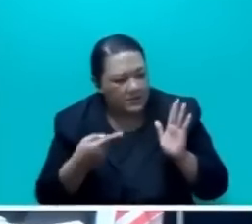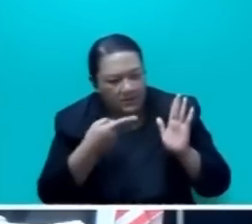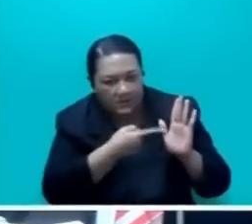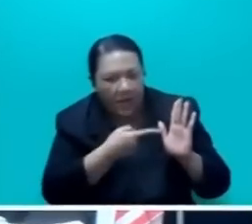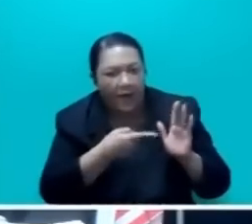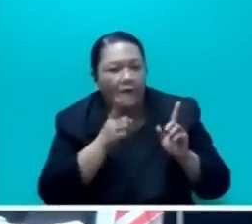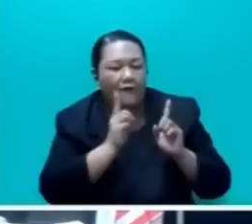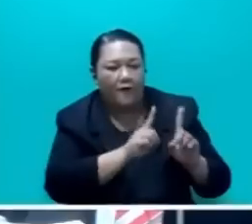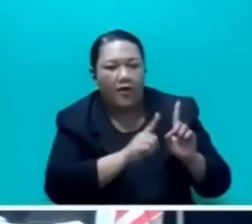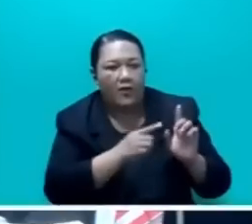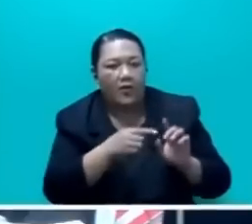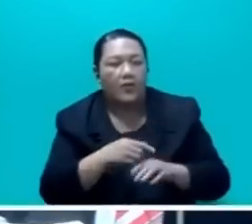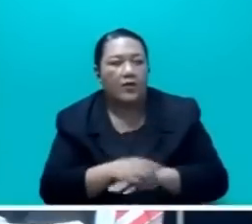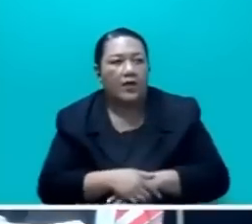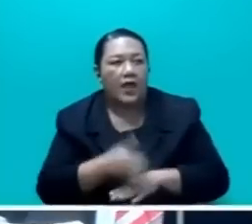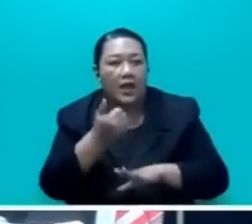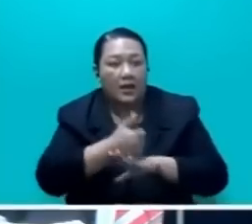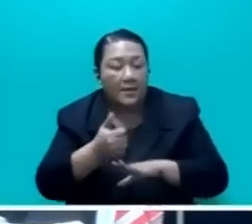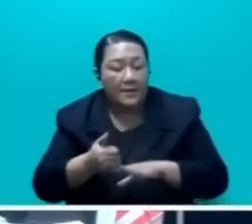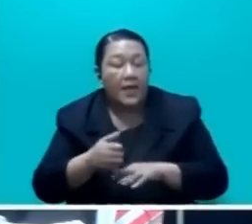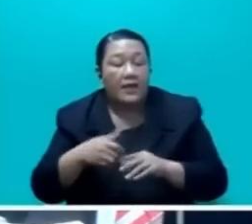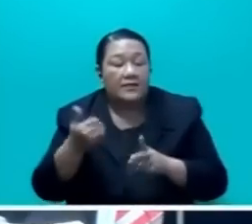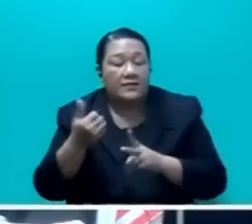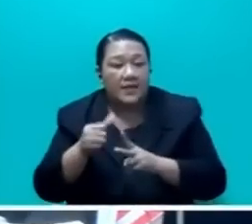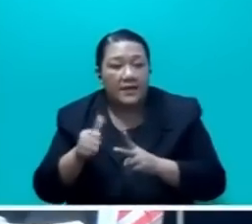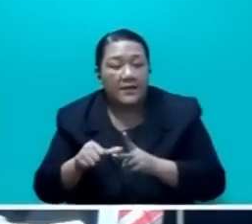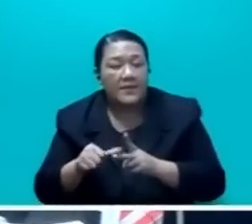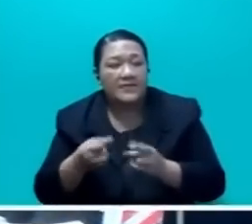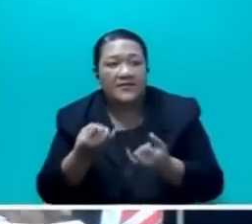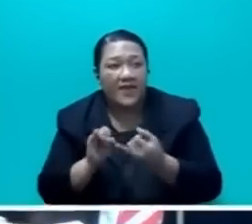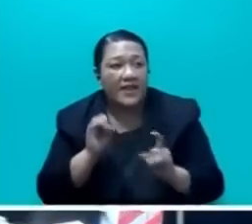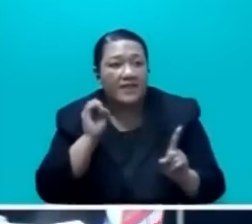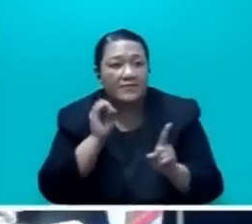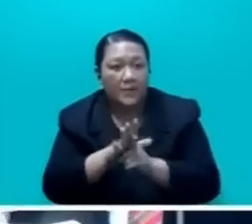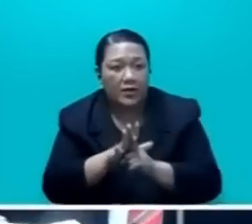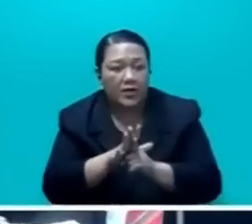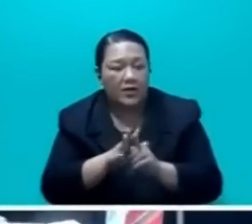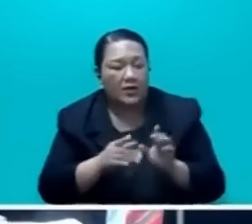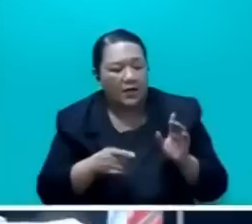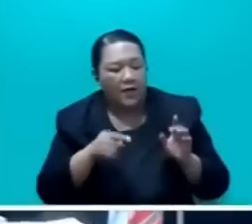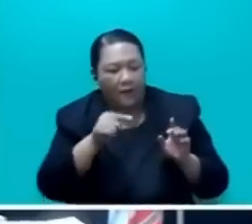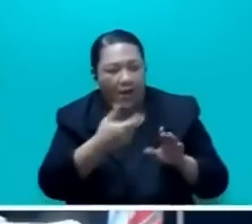the expectation of independence, is crucial and necessary to the wording of my government.